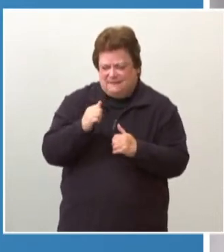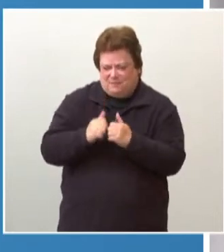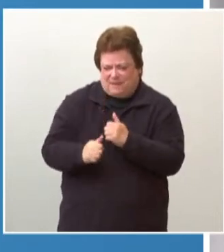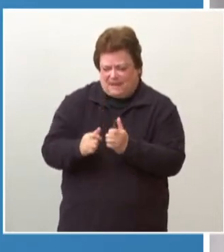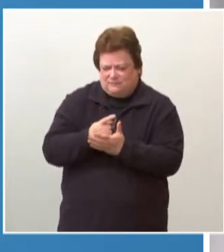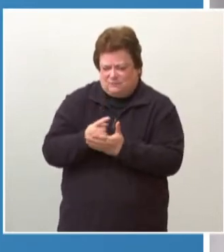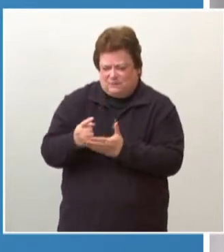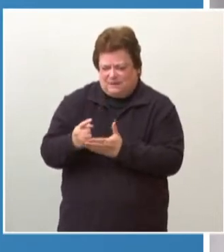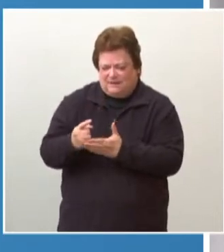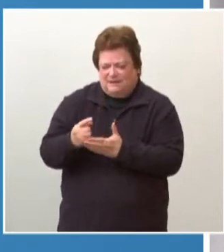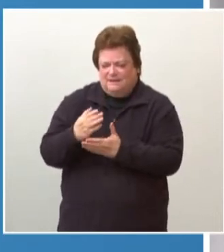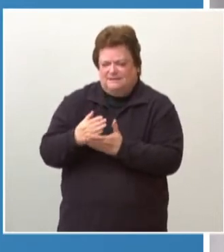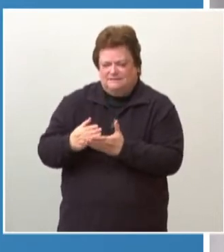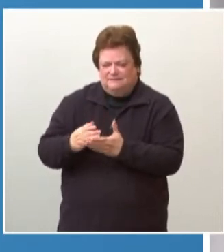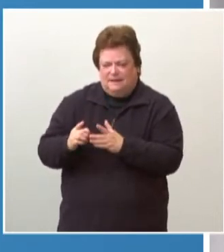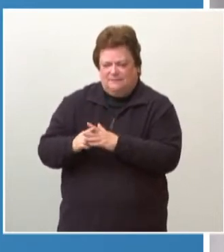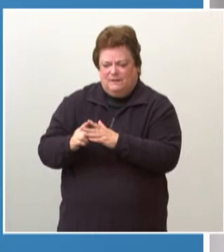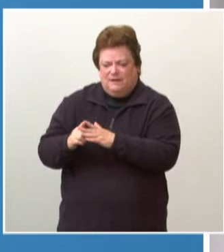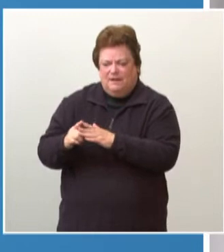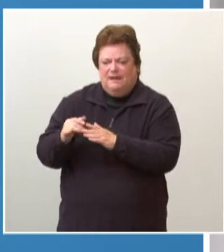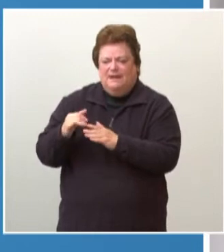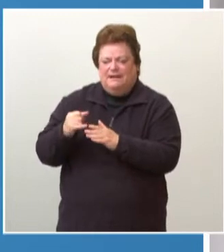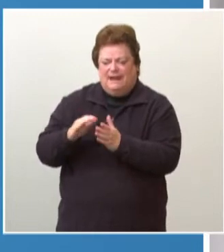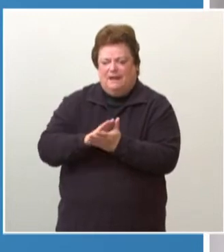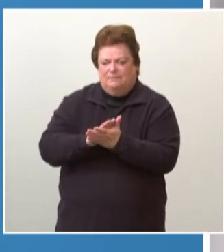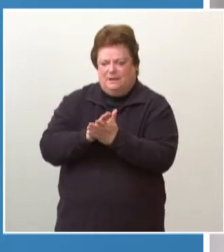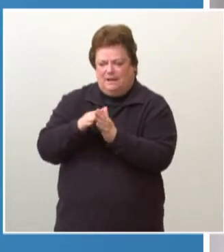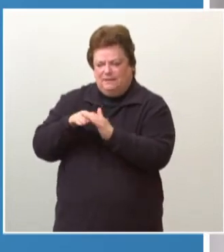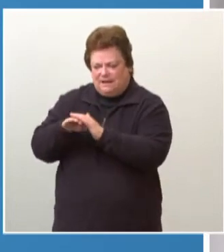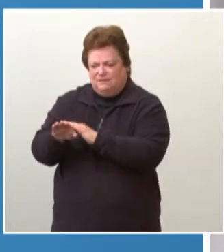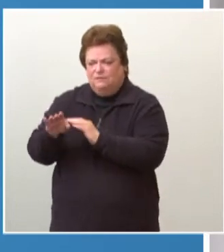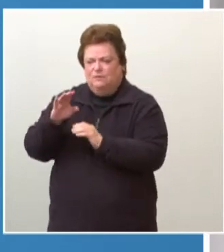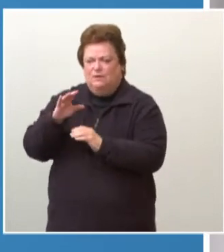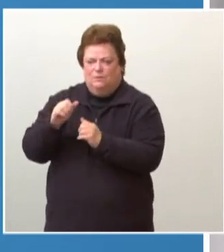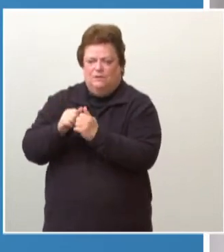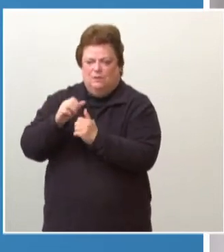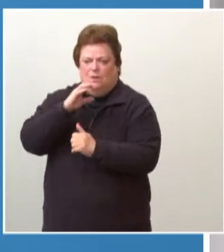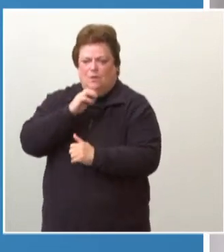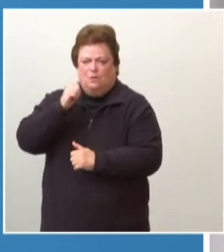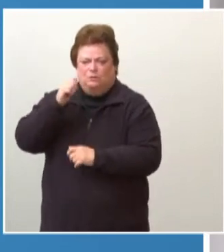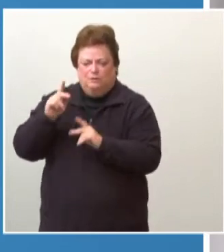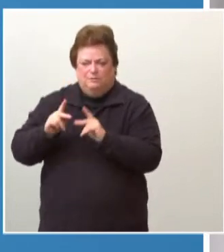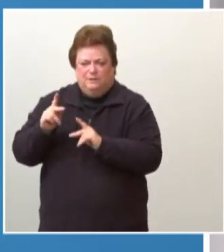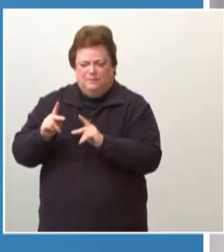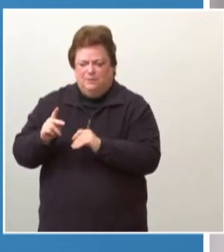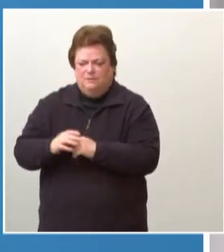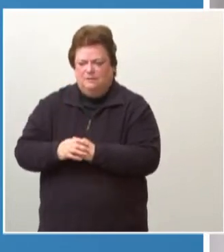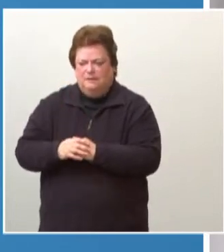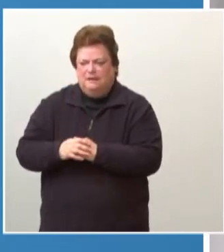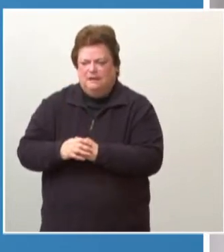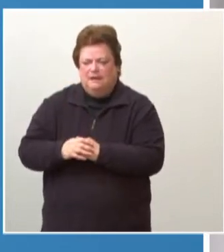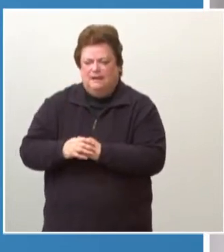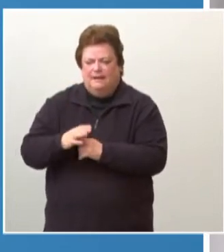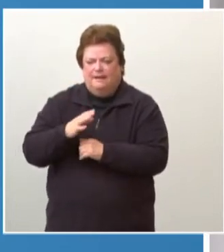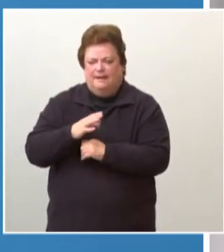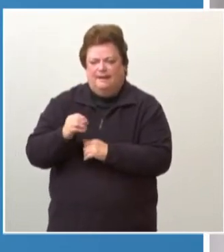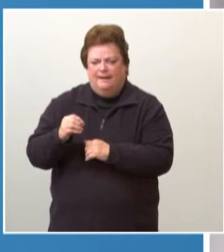some cases growing into the older age group, and definitely our numbers are,